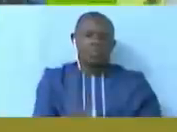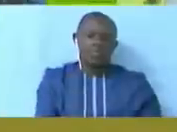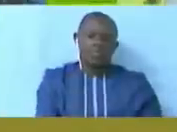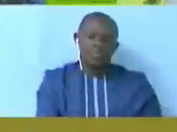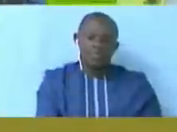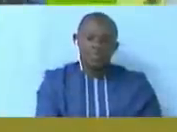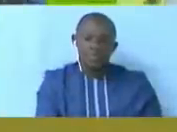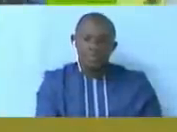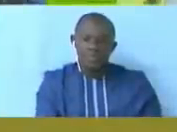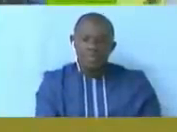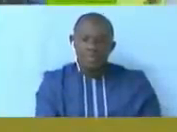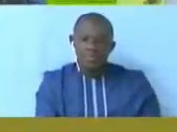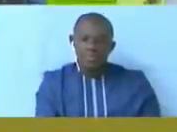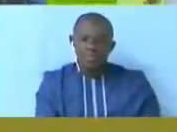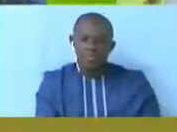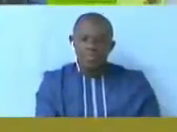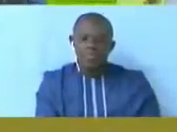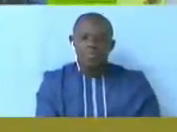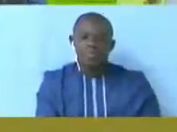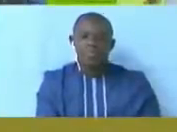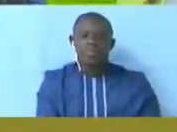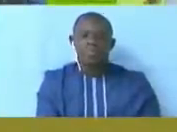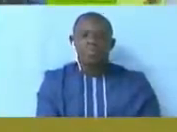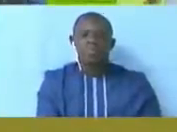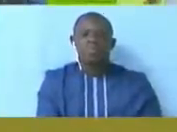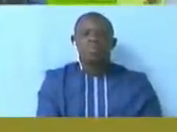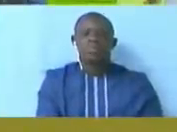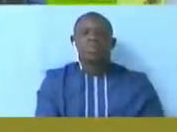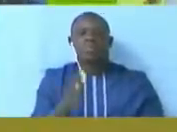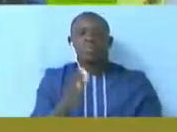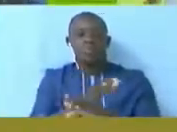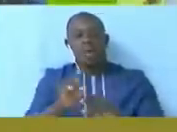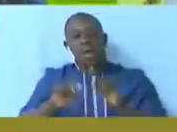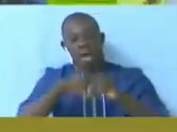Well, the cautionary statements of all of them were admitted in